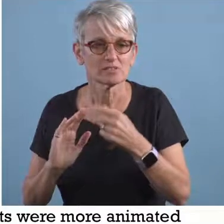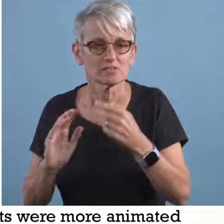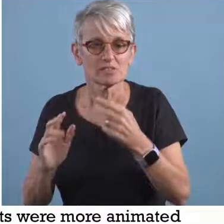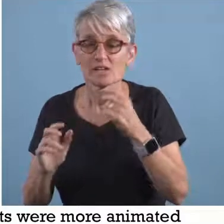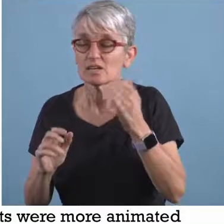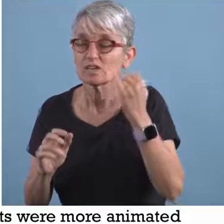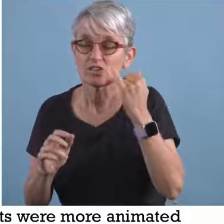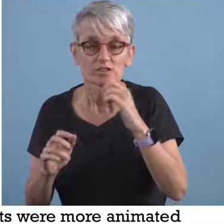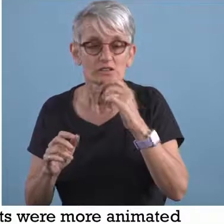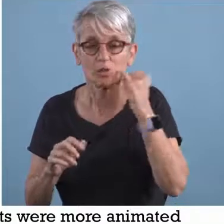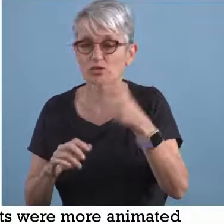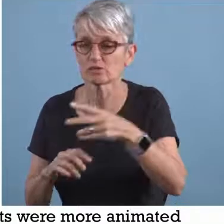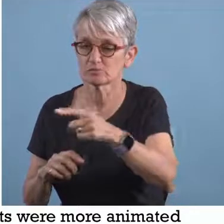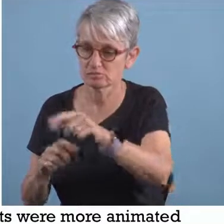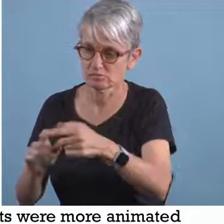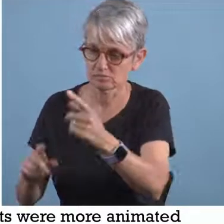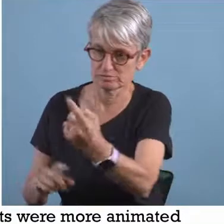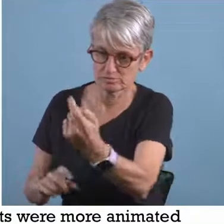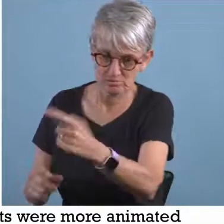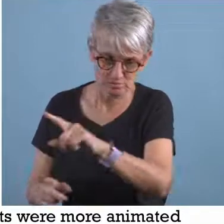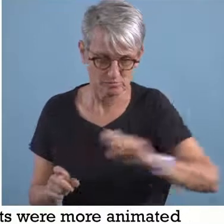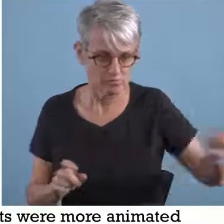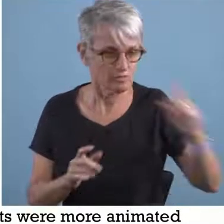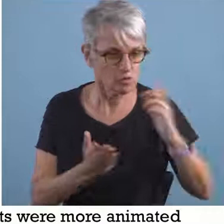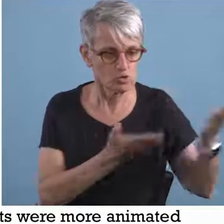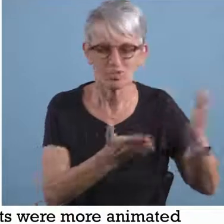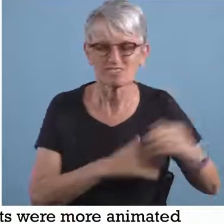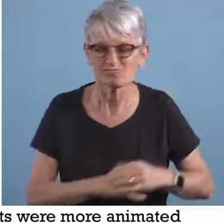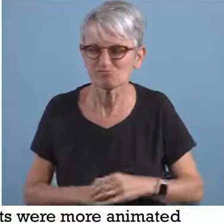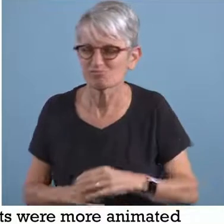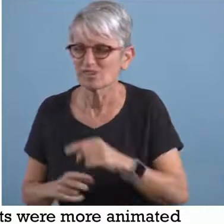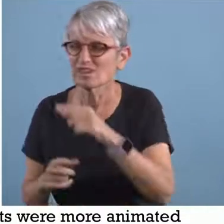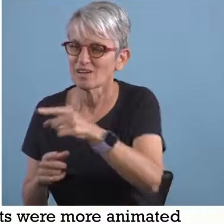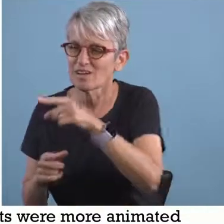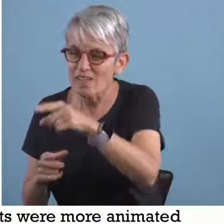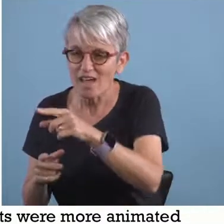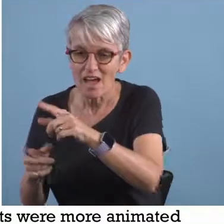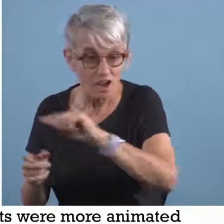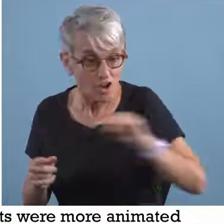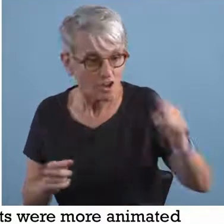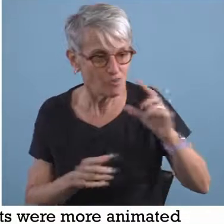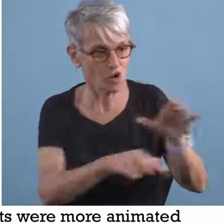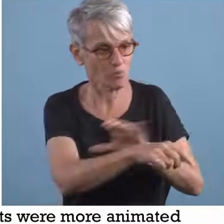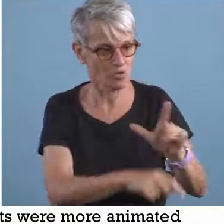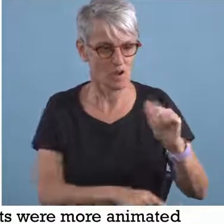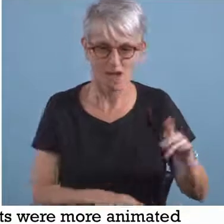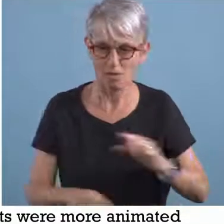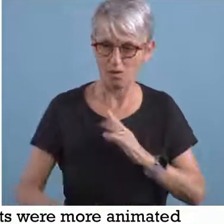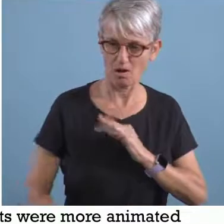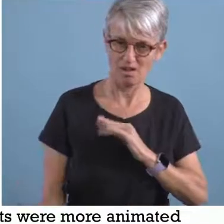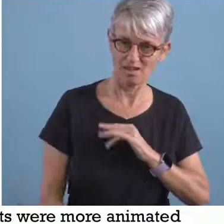services because they're going to the computer lab or the room with a computer to do something virtual, which is in